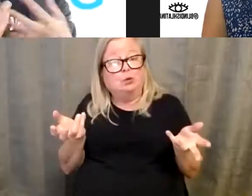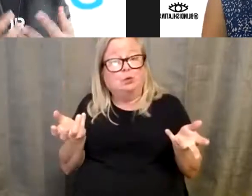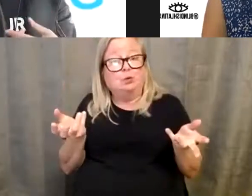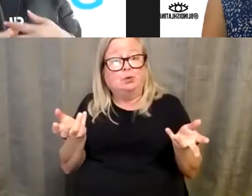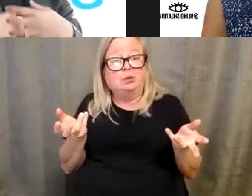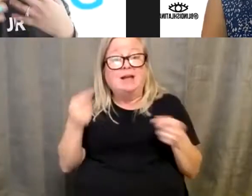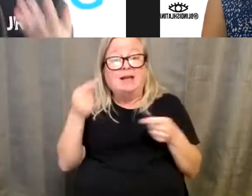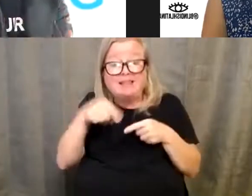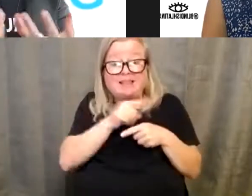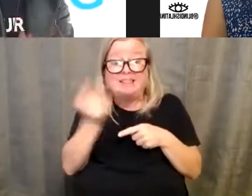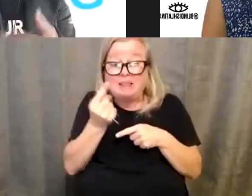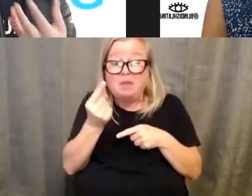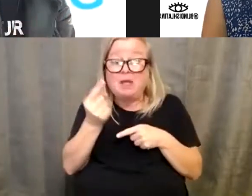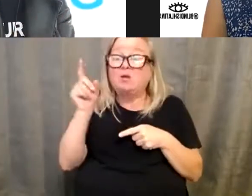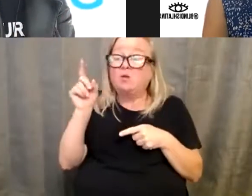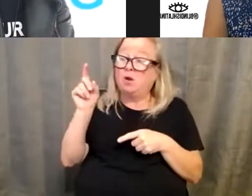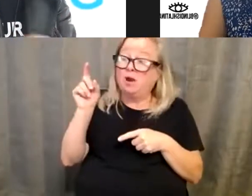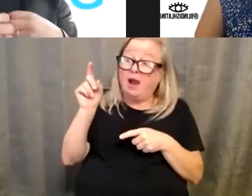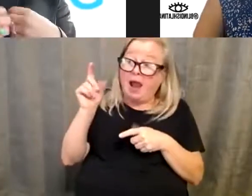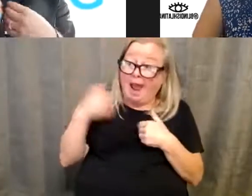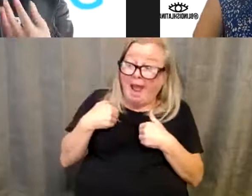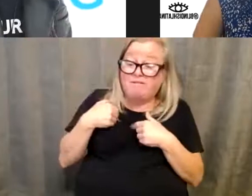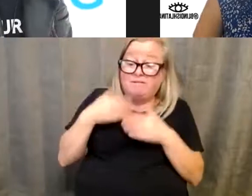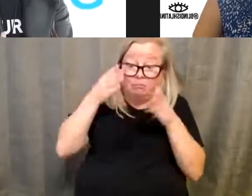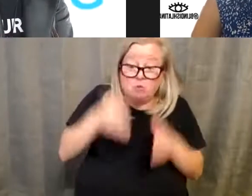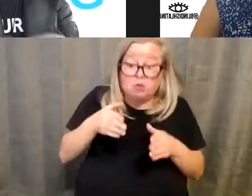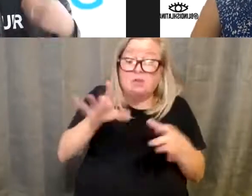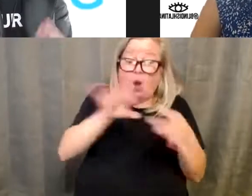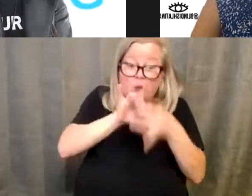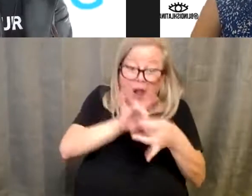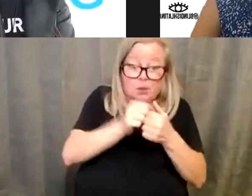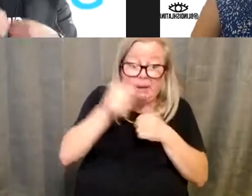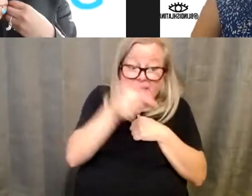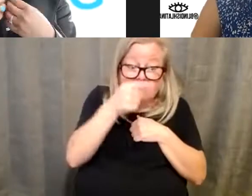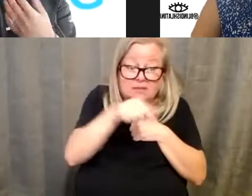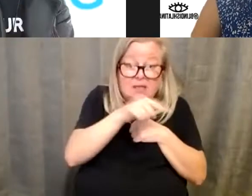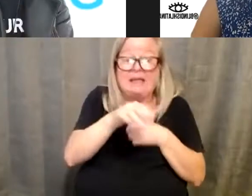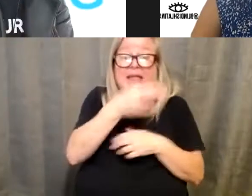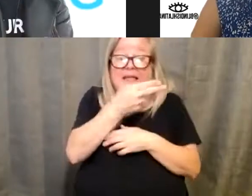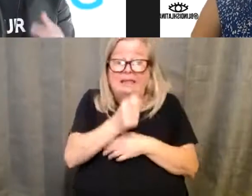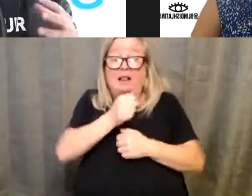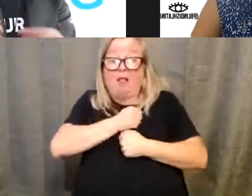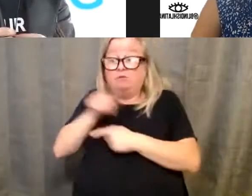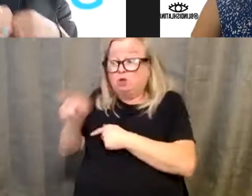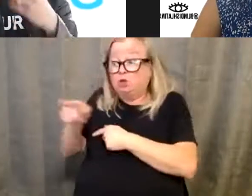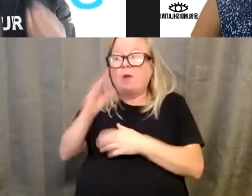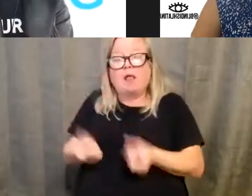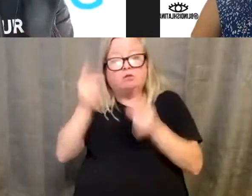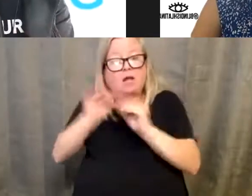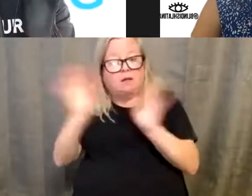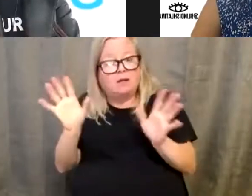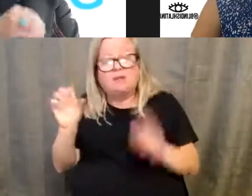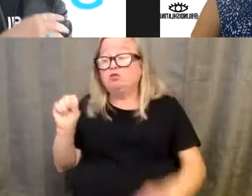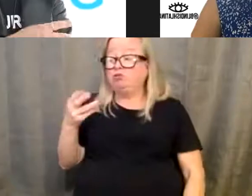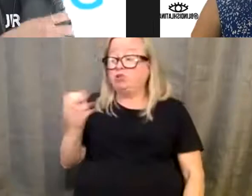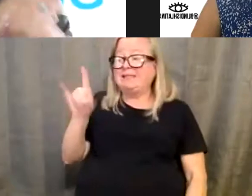is somebody that you're going to be having a relationship with, you need to be honest. And if he loves you, he will understand. And she did